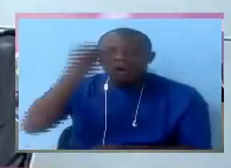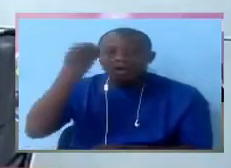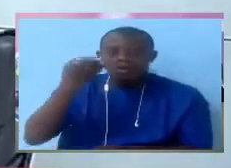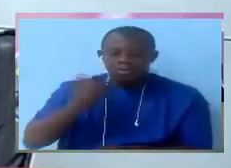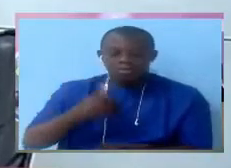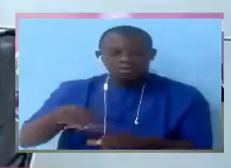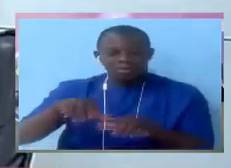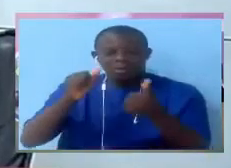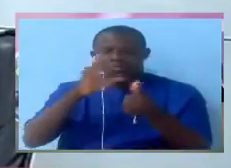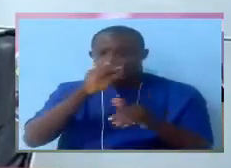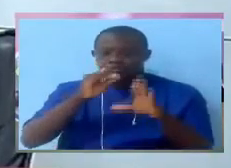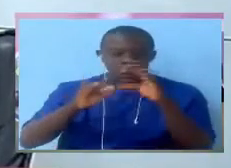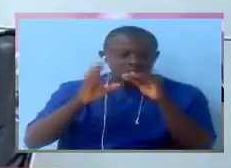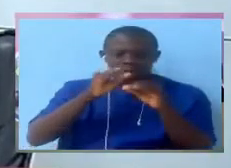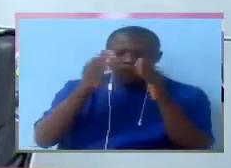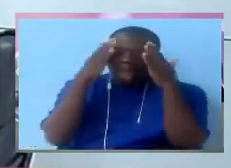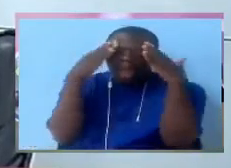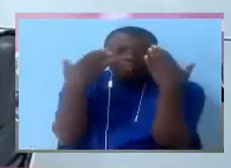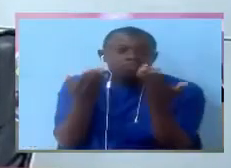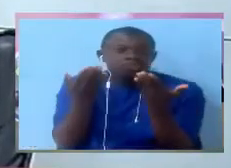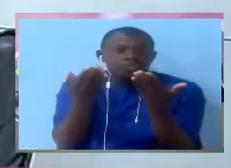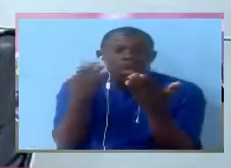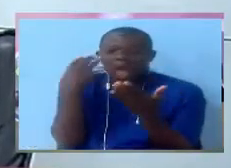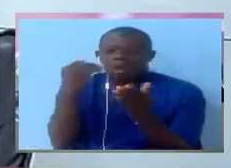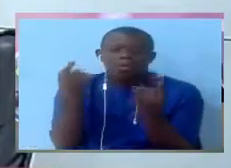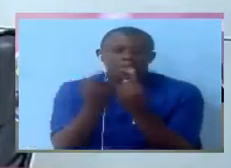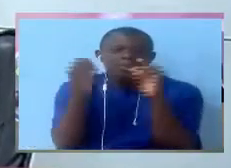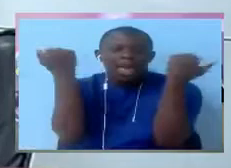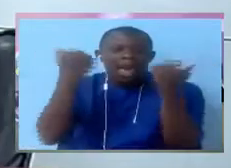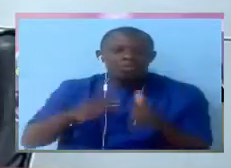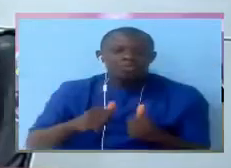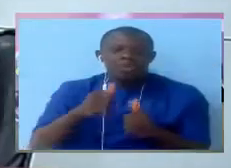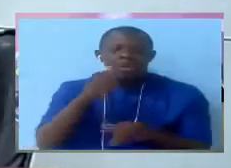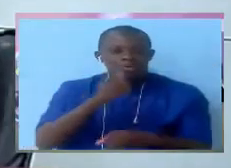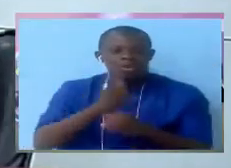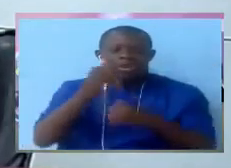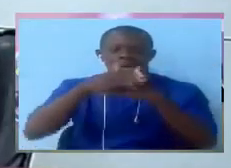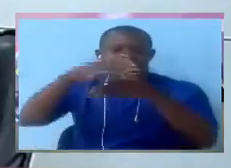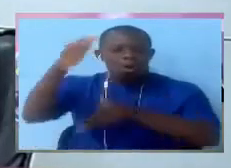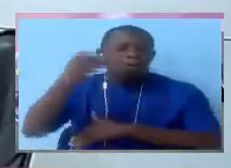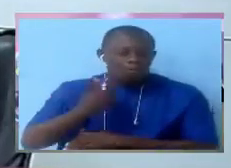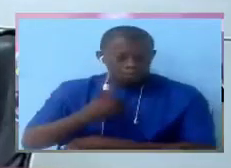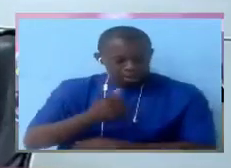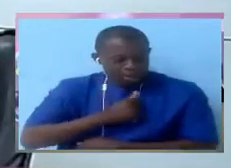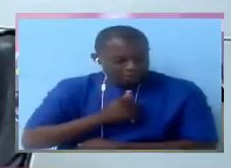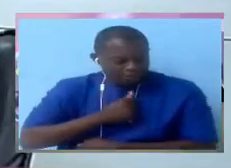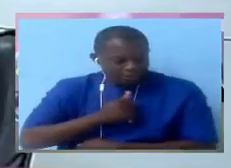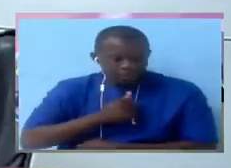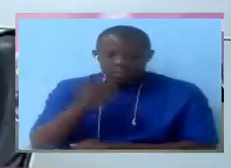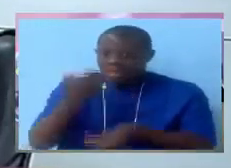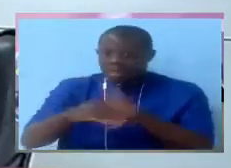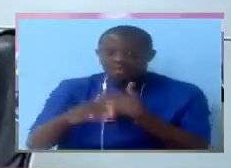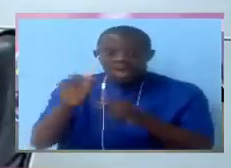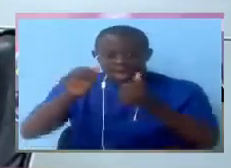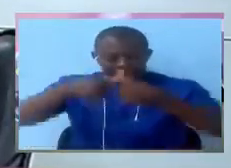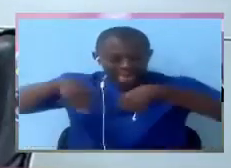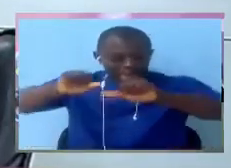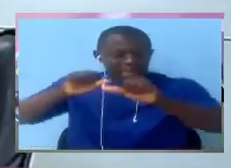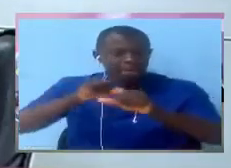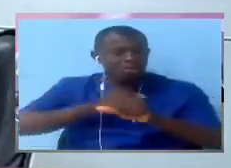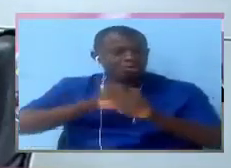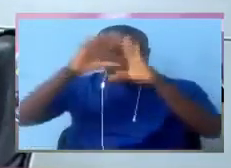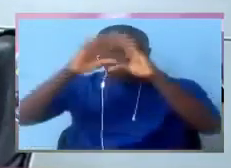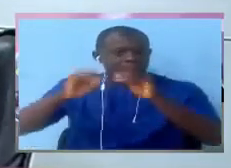naka la fa taajo. So yooyu yëpp daf dee ragal loo nit ñi sa bu ñu ñëw suñ environnement. Exactly, that is it. Sometimes they hear